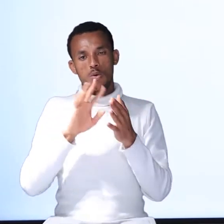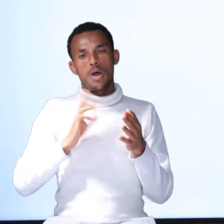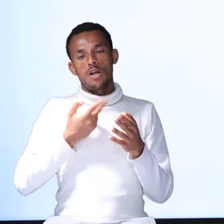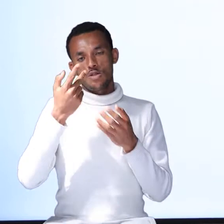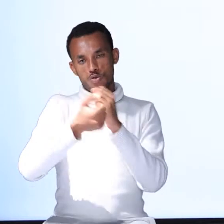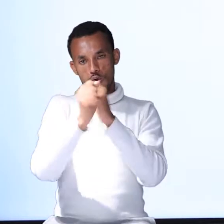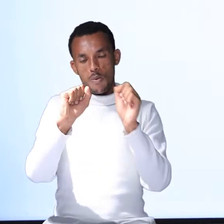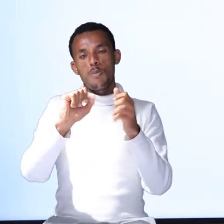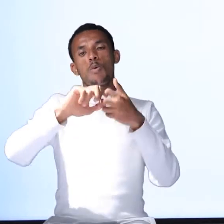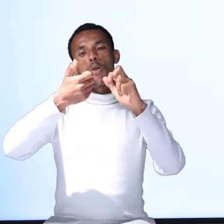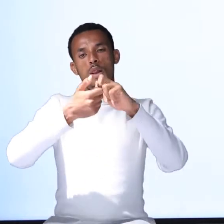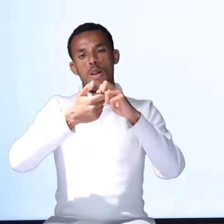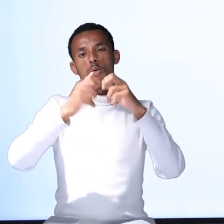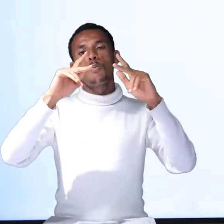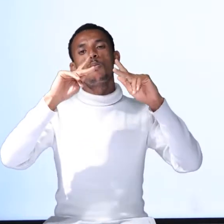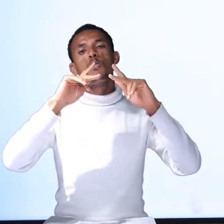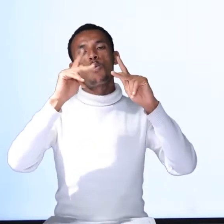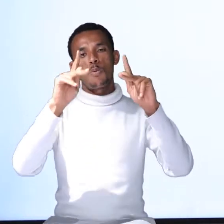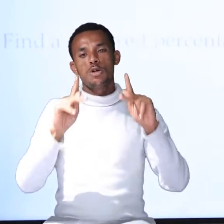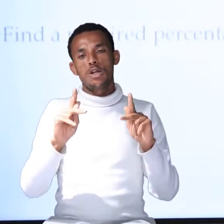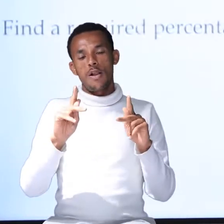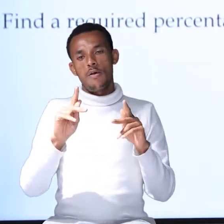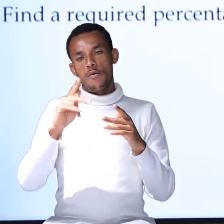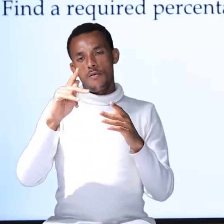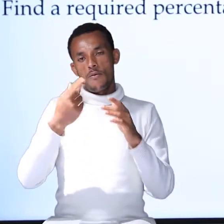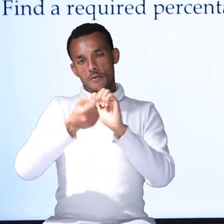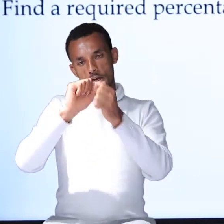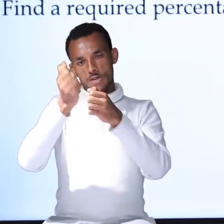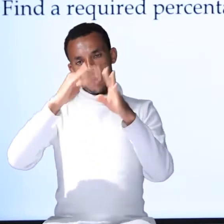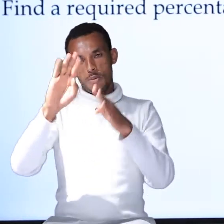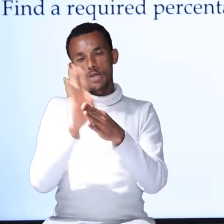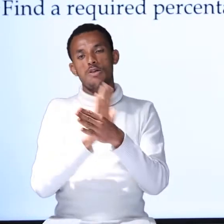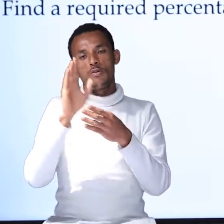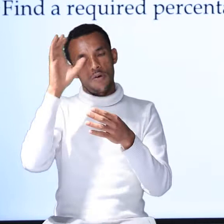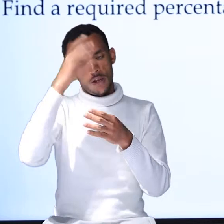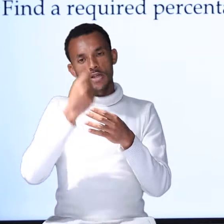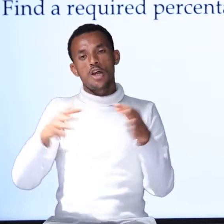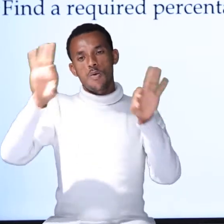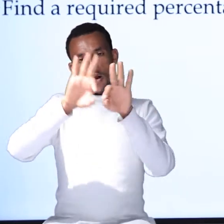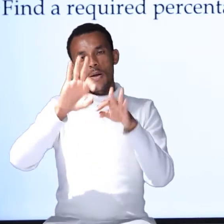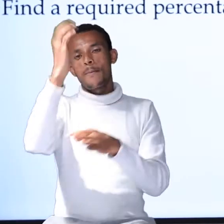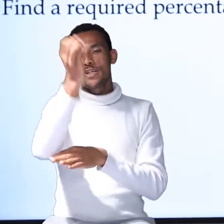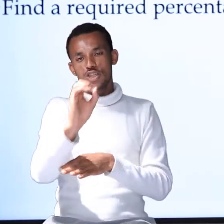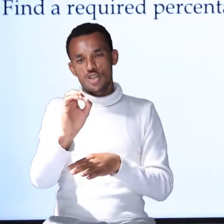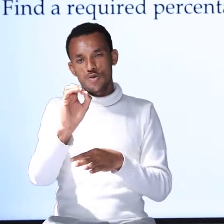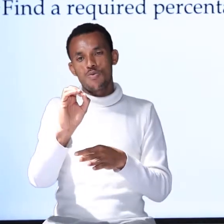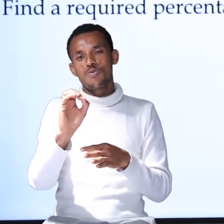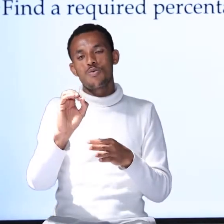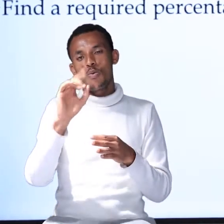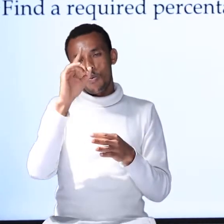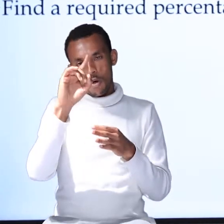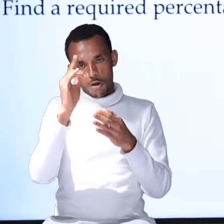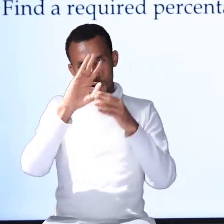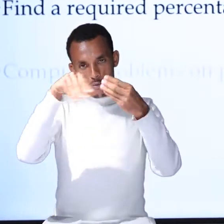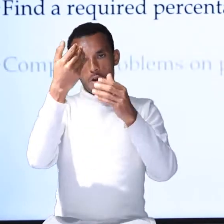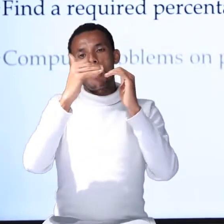solve problems on proportional variations in business. Find the required percentage of certain